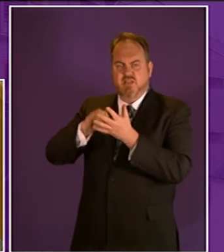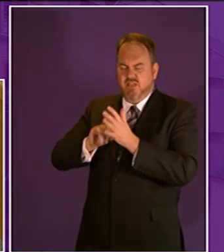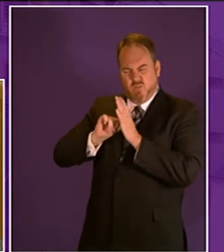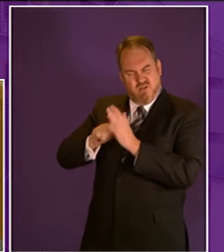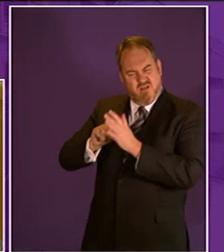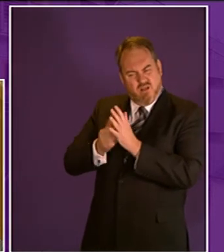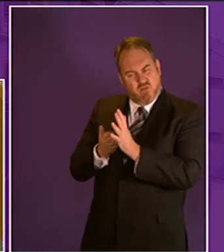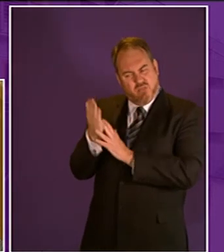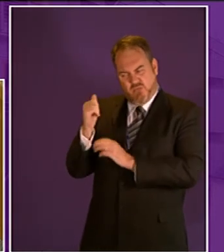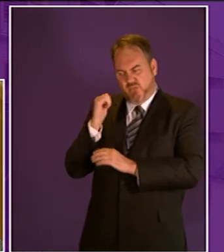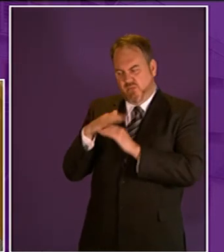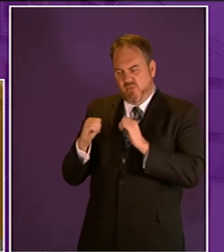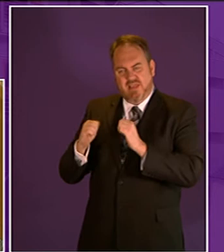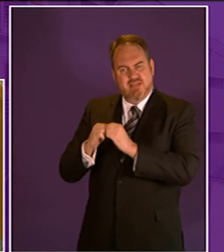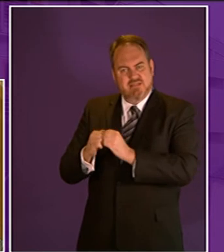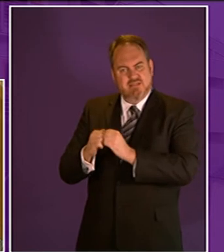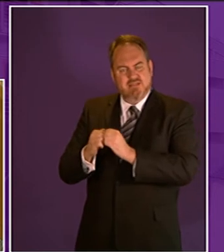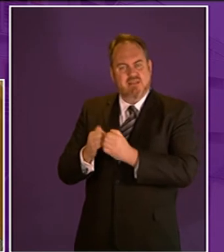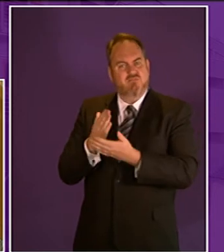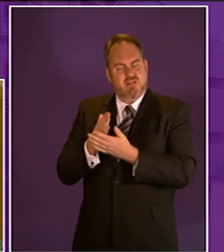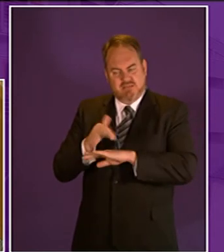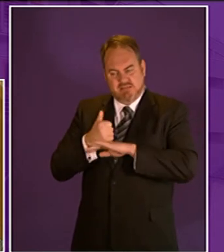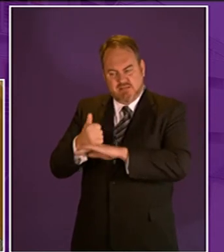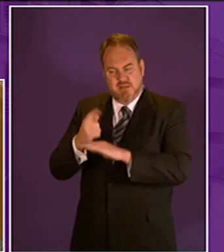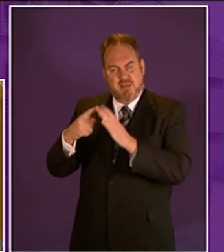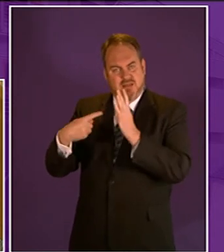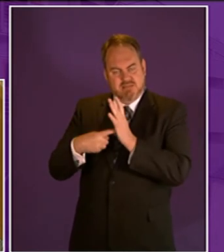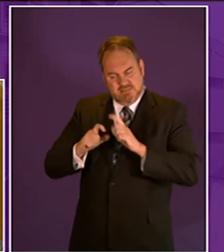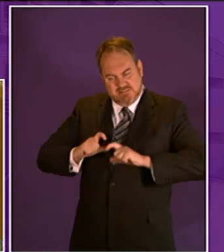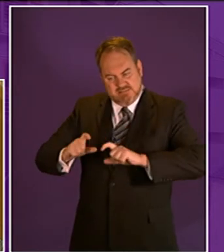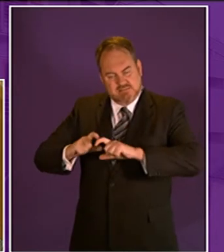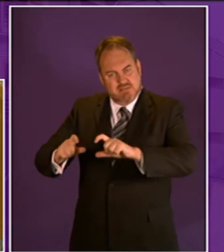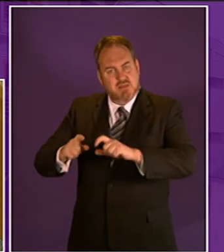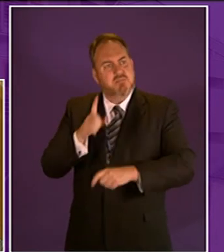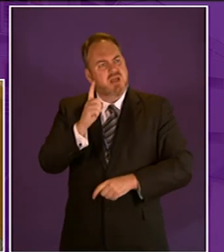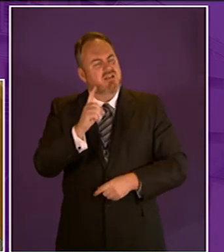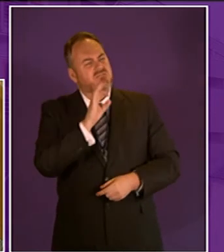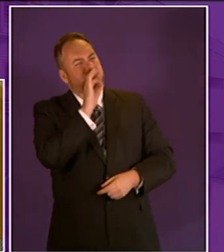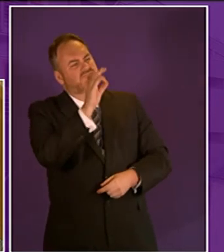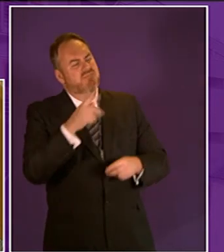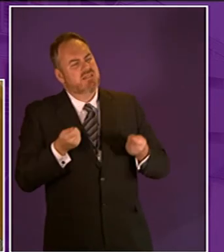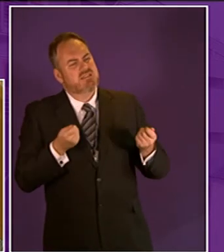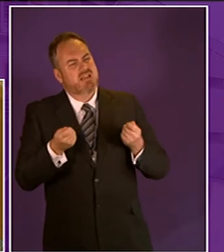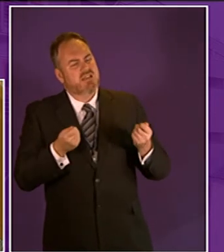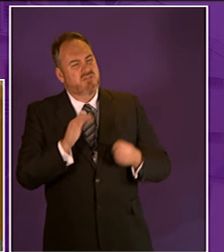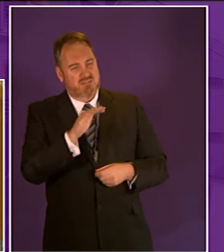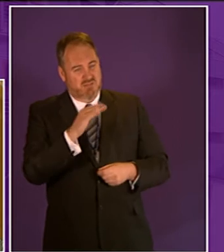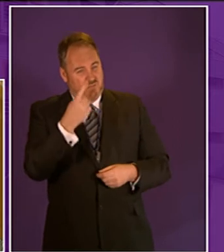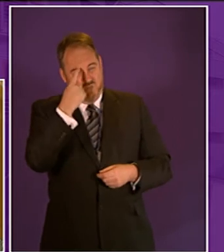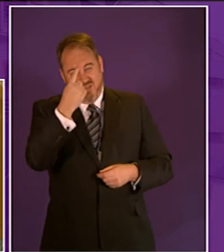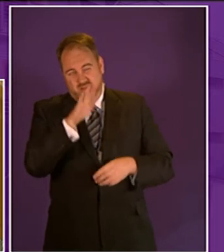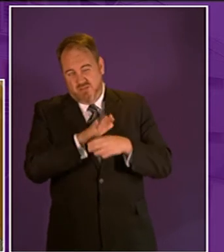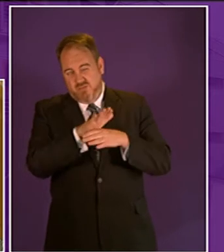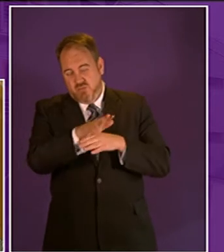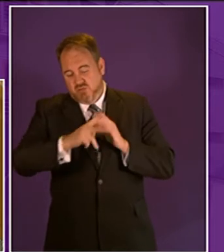weekend to restore key IT systems and deliver care to patients. Is the Cabinet Secretary confident that sufficient resilience planning